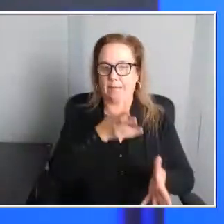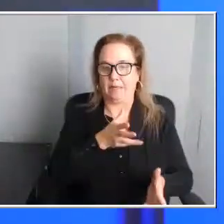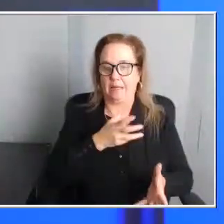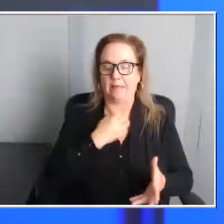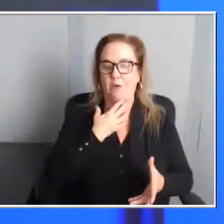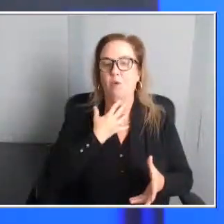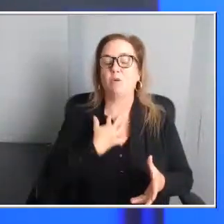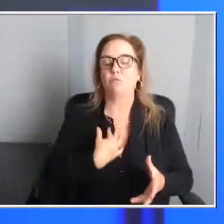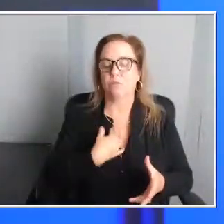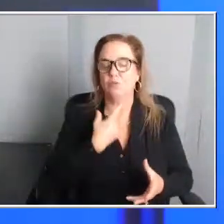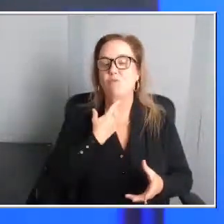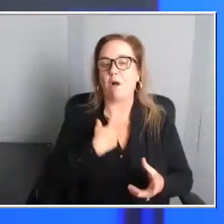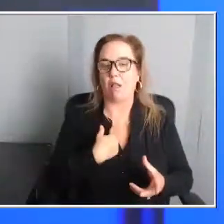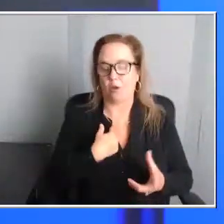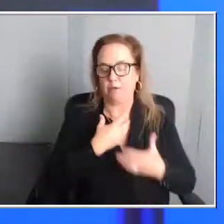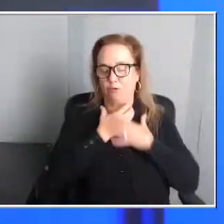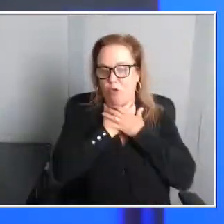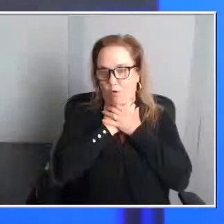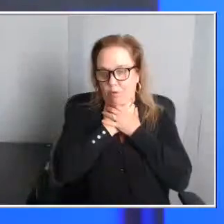it.